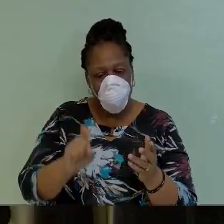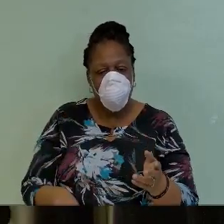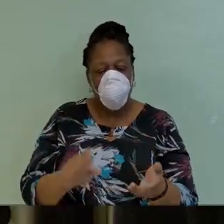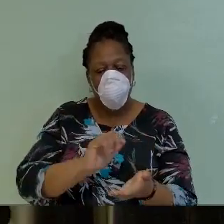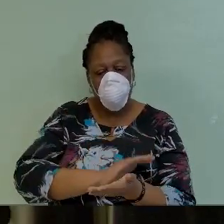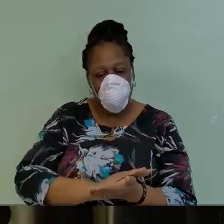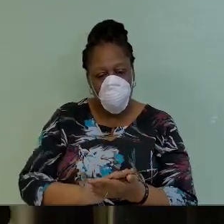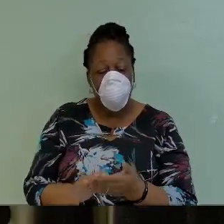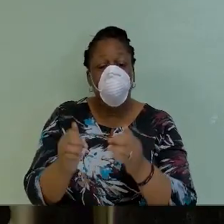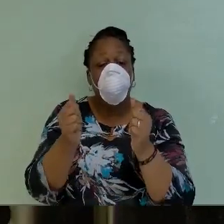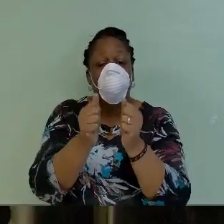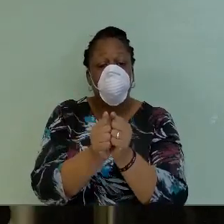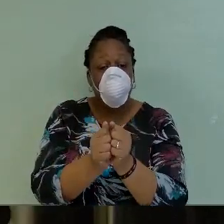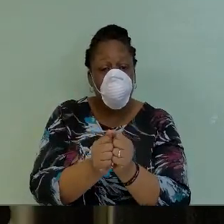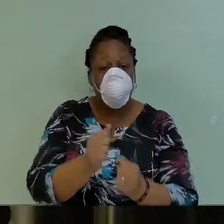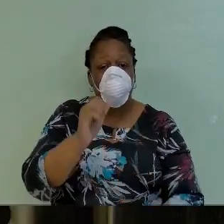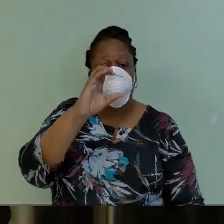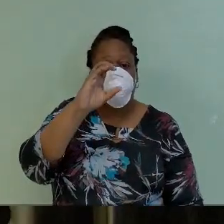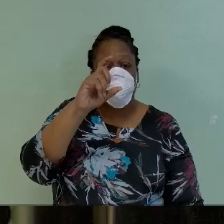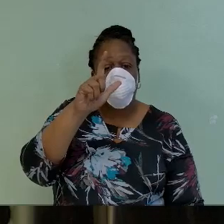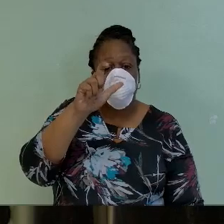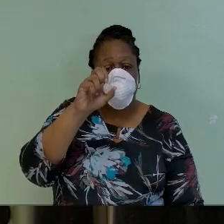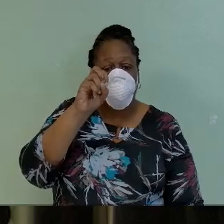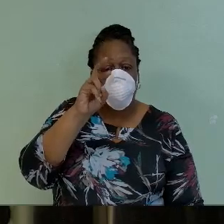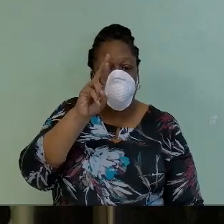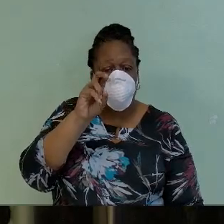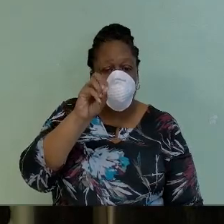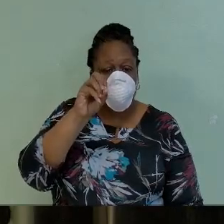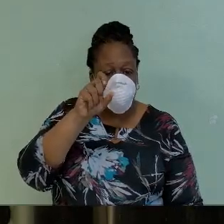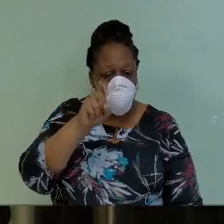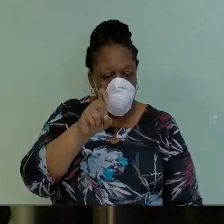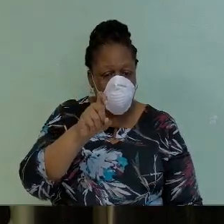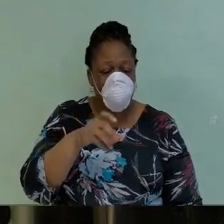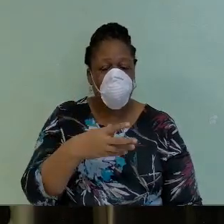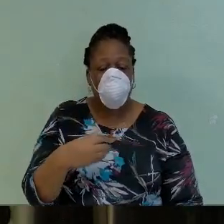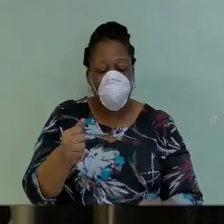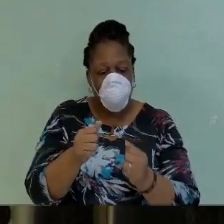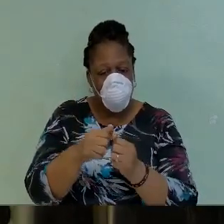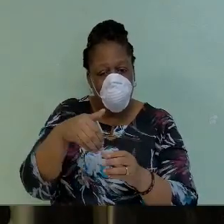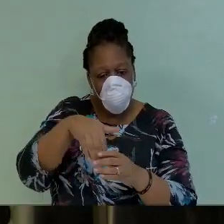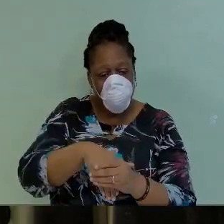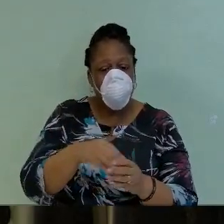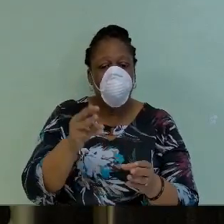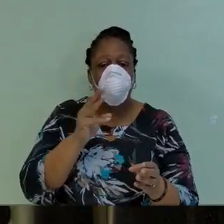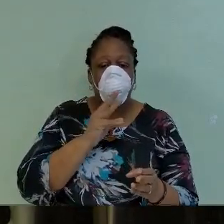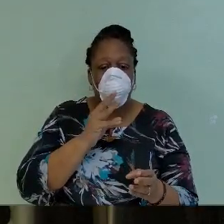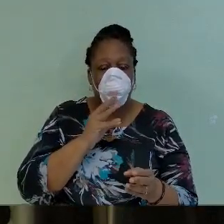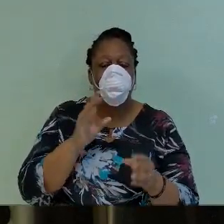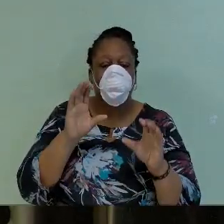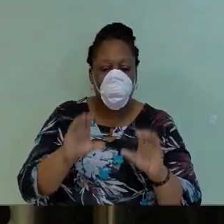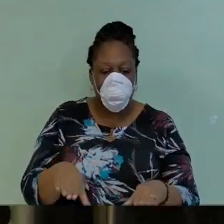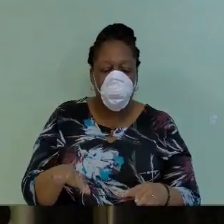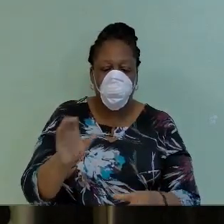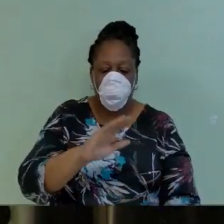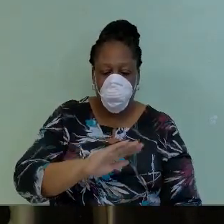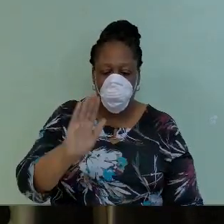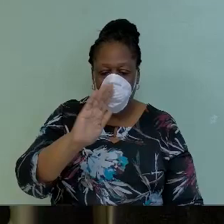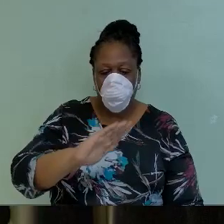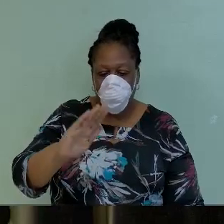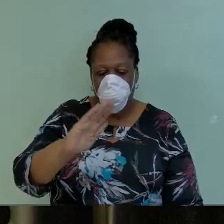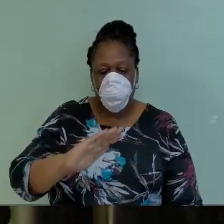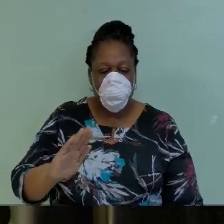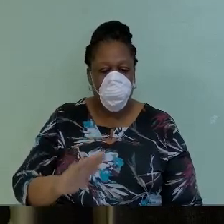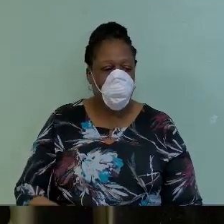in the house when the cleaning is being done, so the dilution of some of those strong agents is very important. So